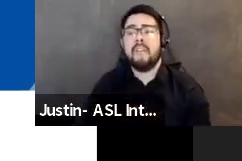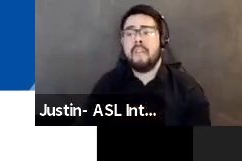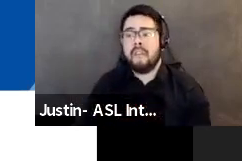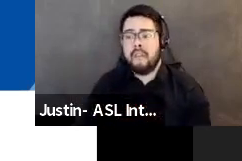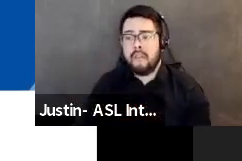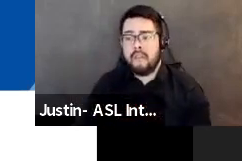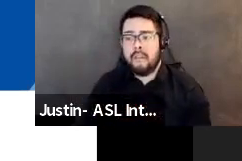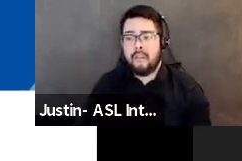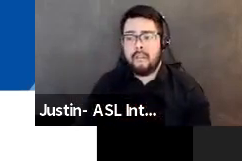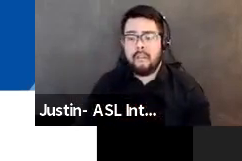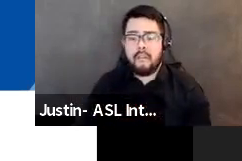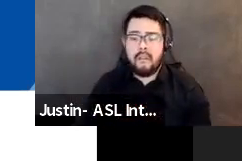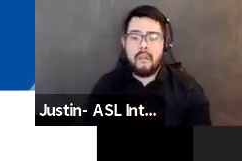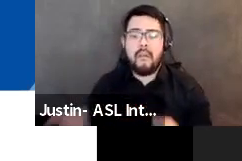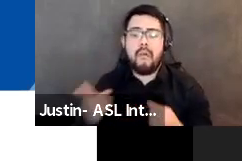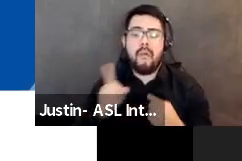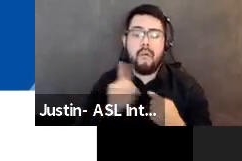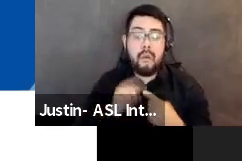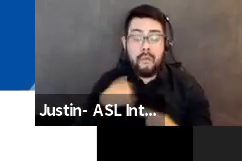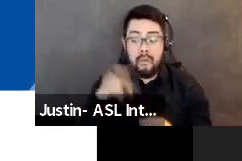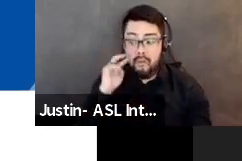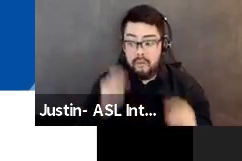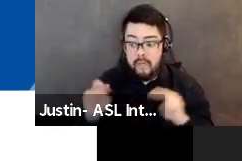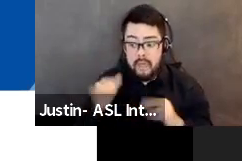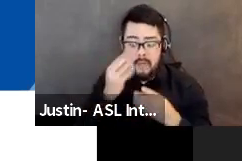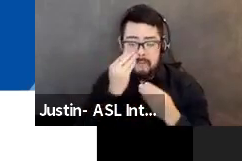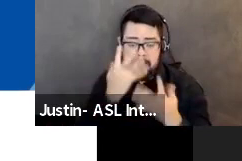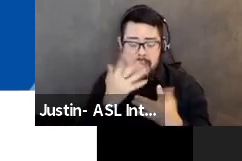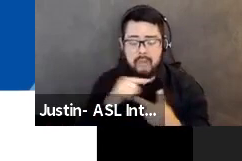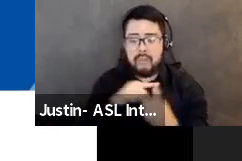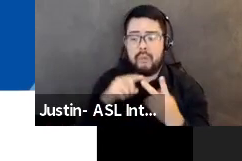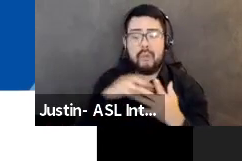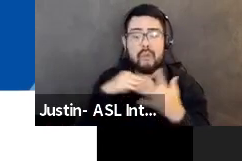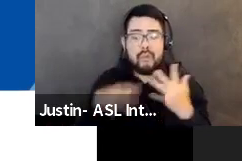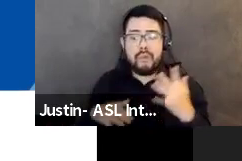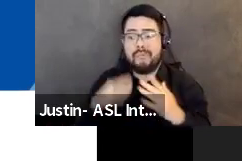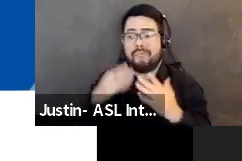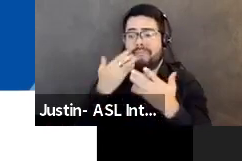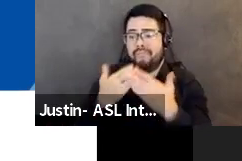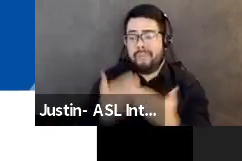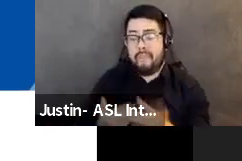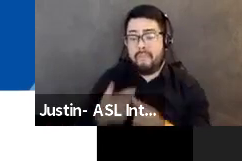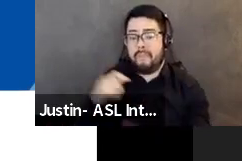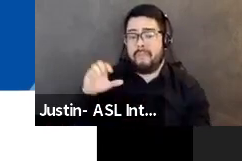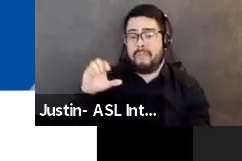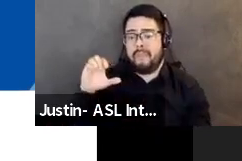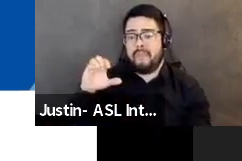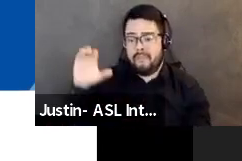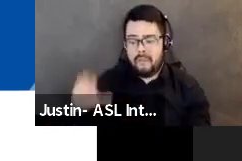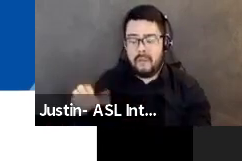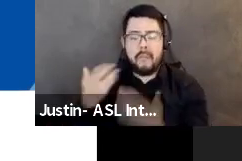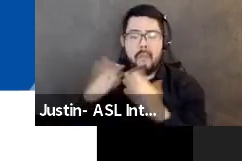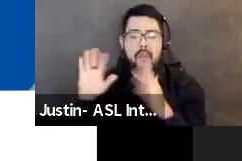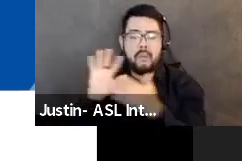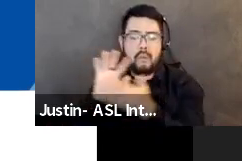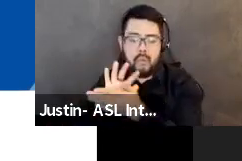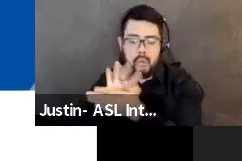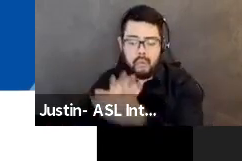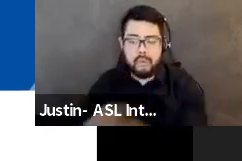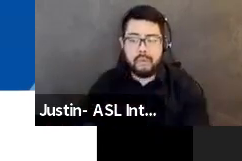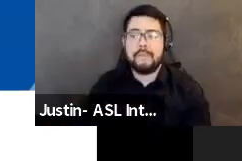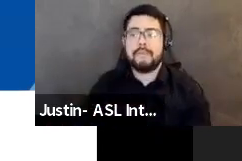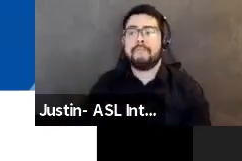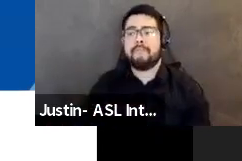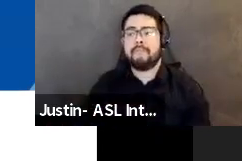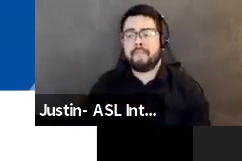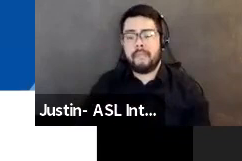chicago police department and the student data that sits with chicago public schools we want to make sure that we